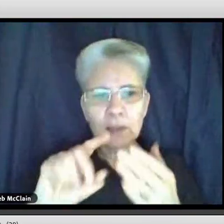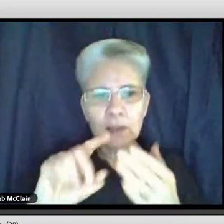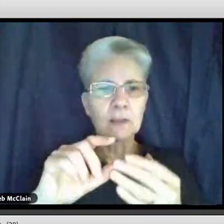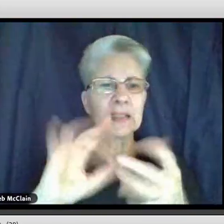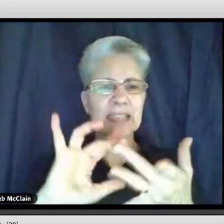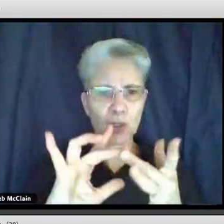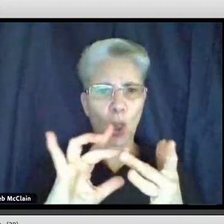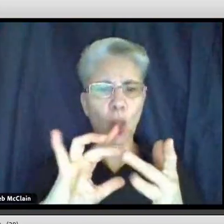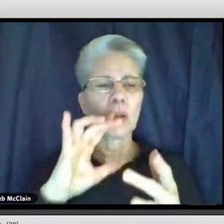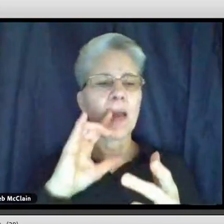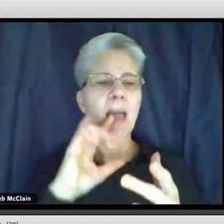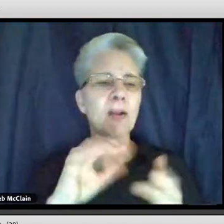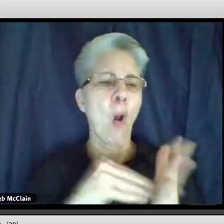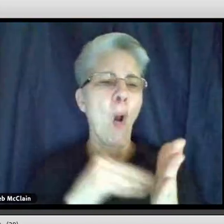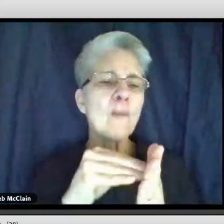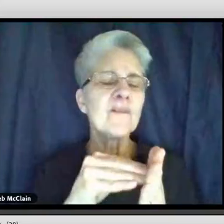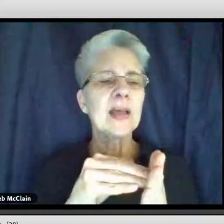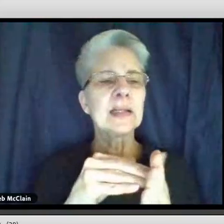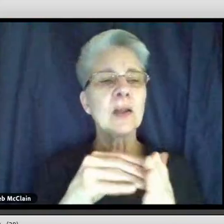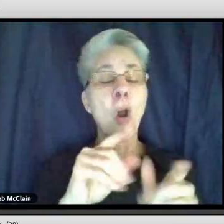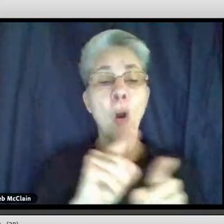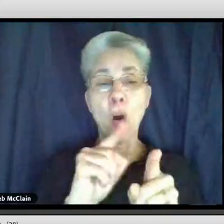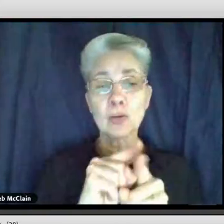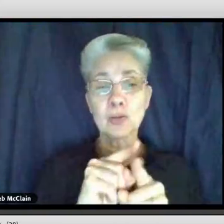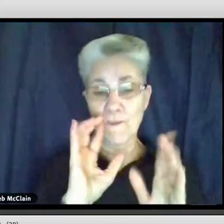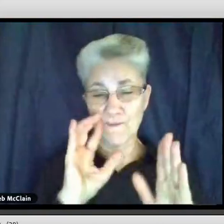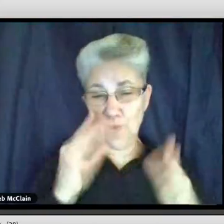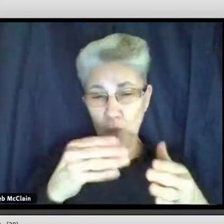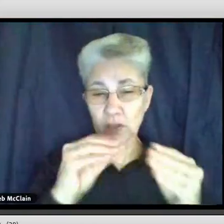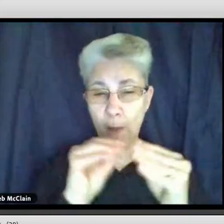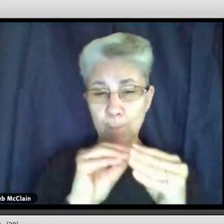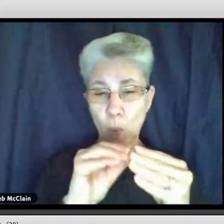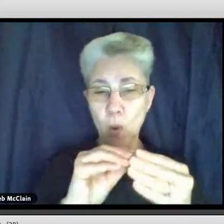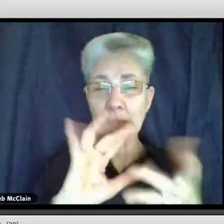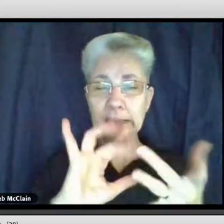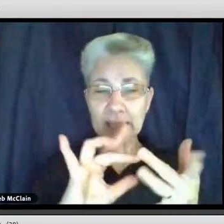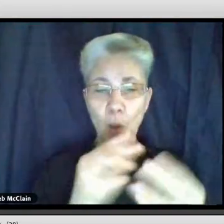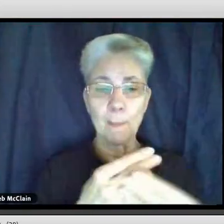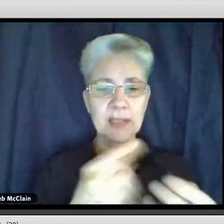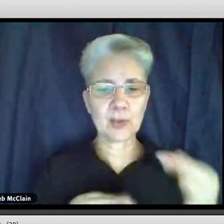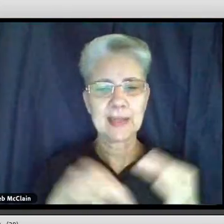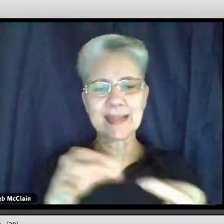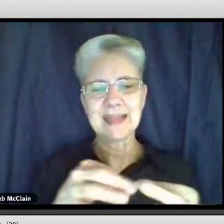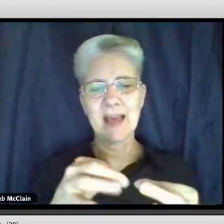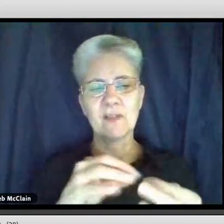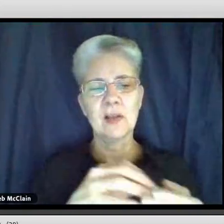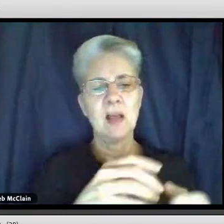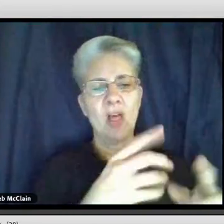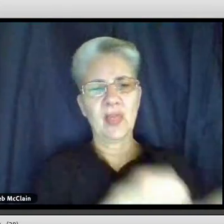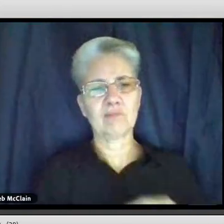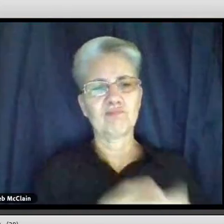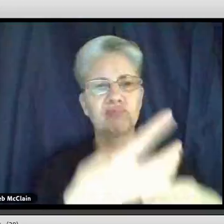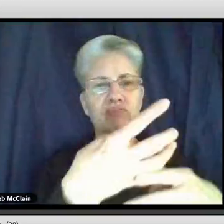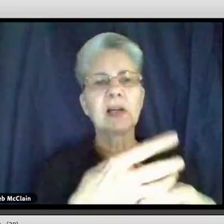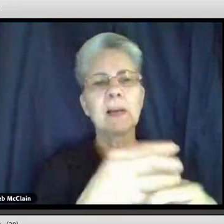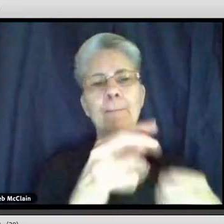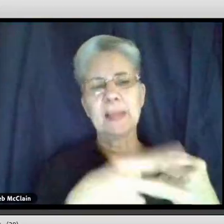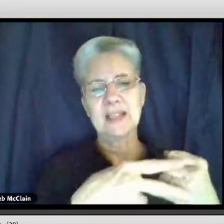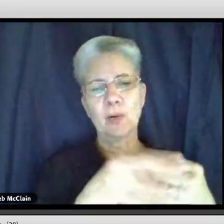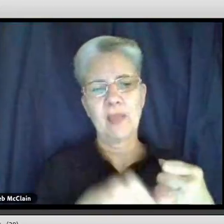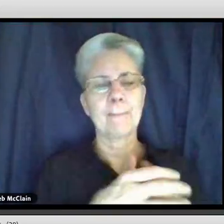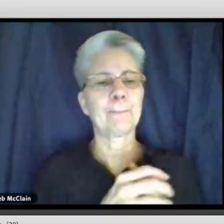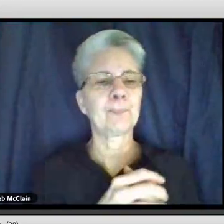preservation. Often it's also quite focused on born digital materials rather than digitized materials.